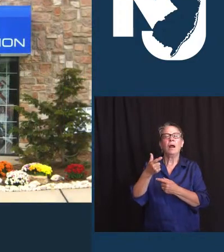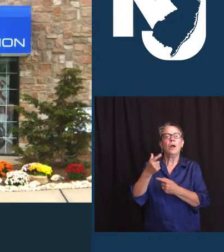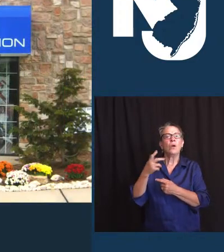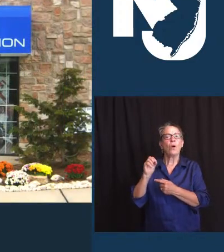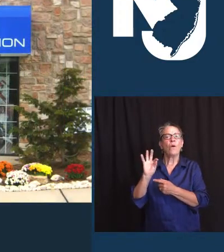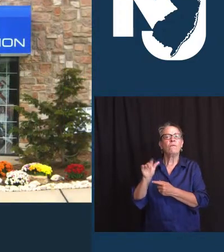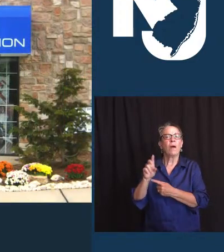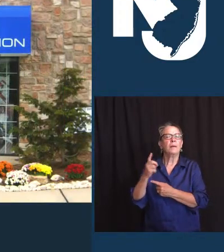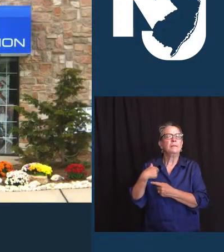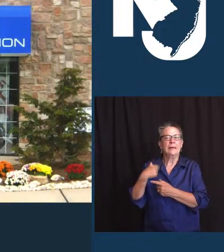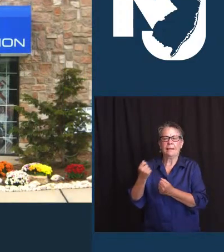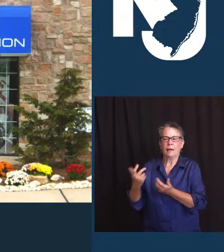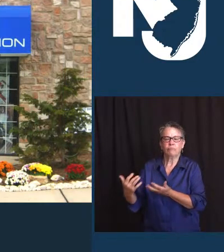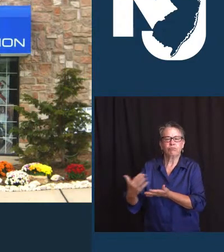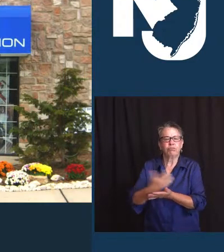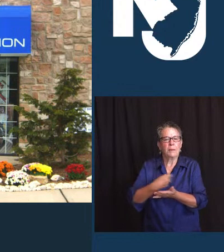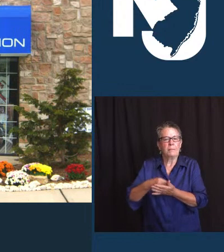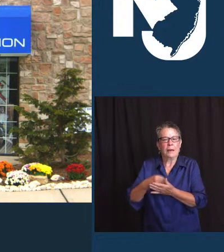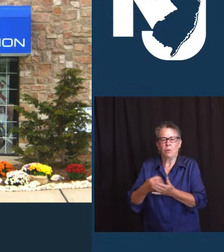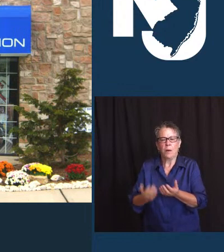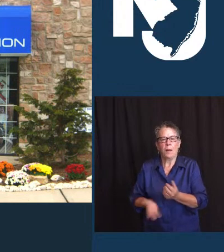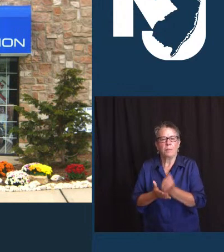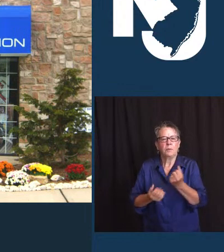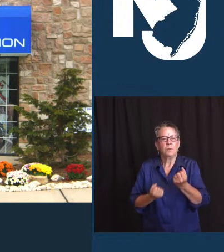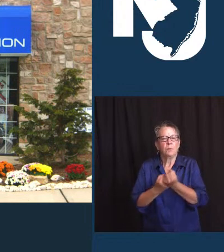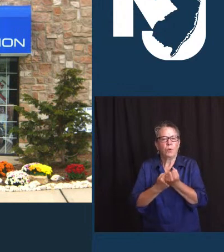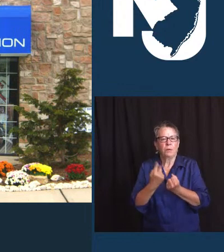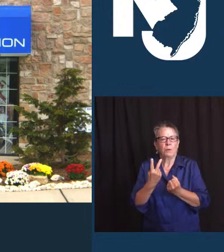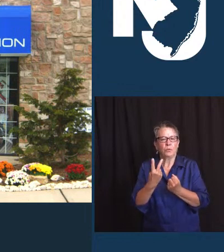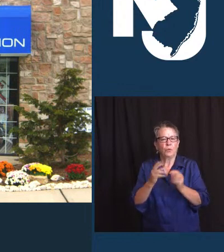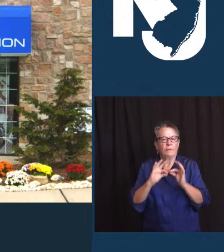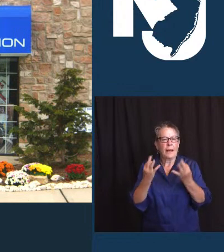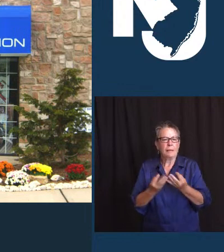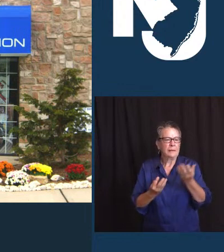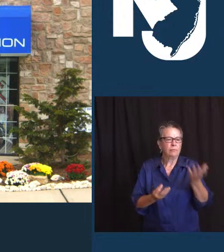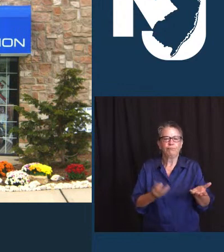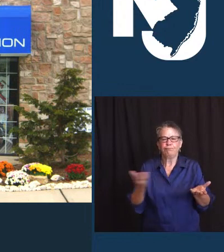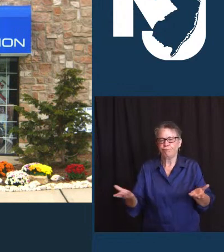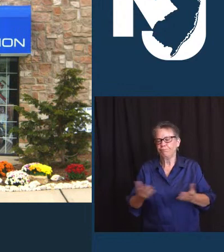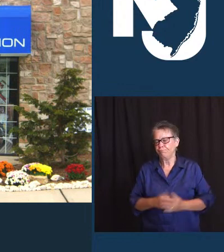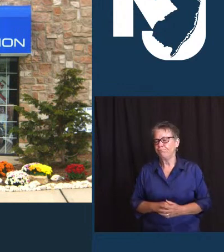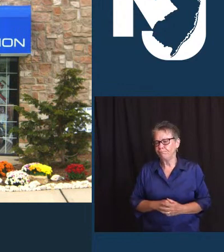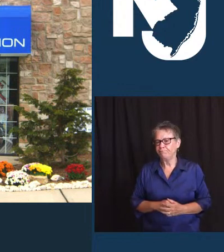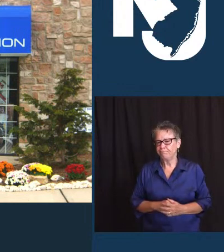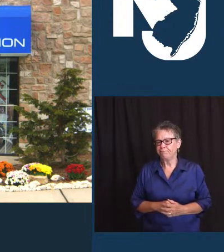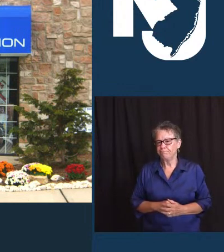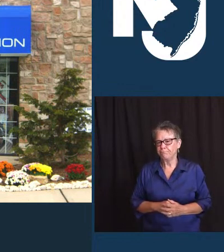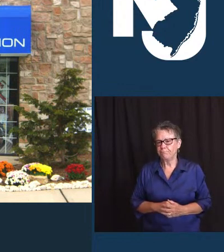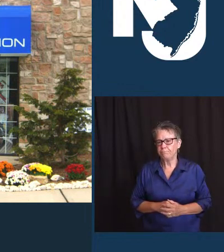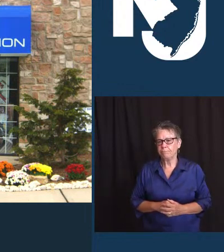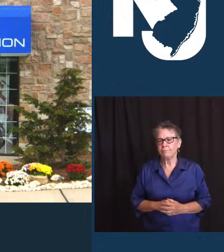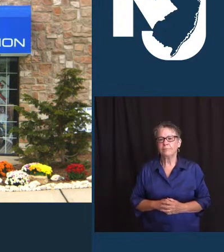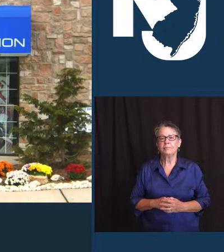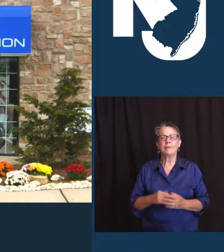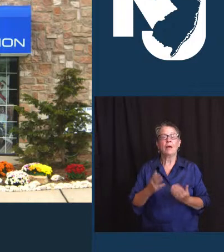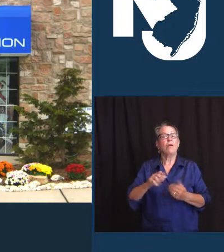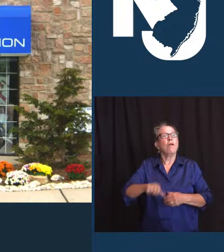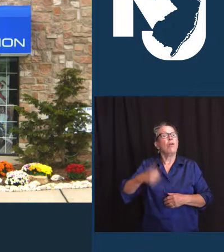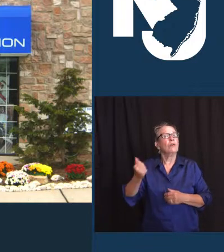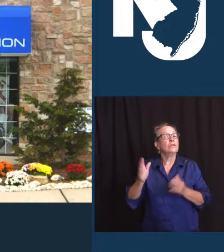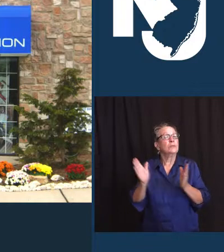small business leaders who partnered with the New Jersey Economic Development Authority to remain strong even as the pandemic raged on around